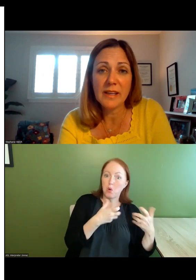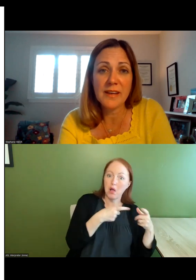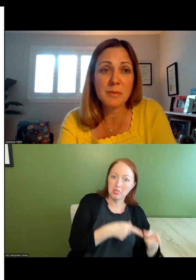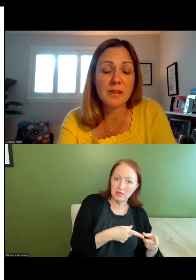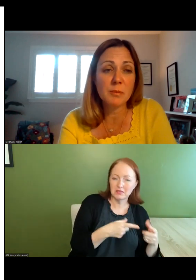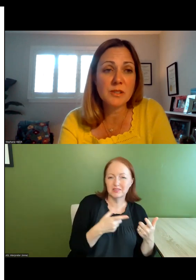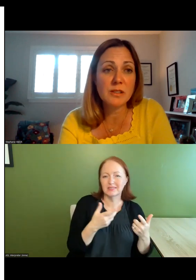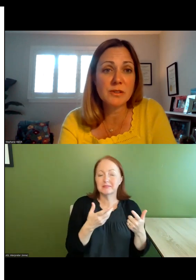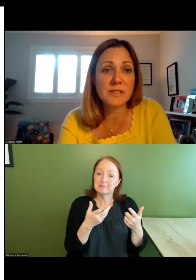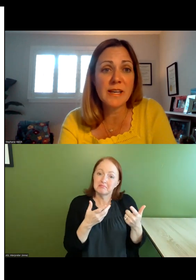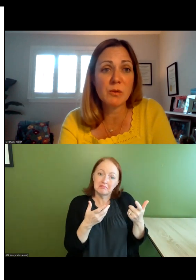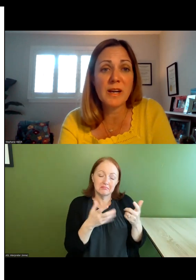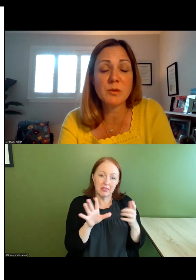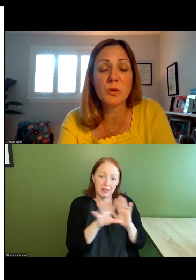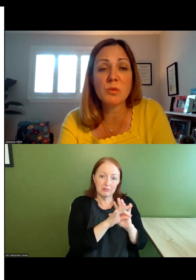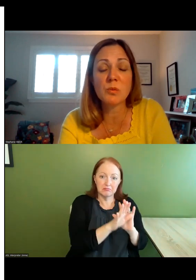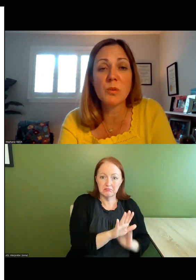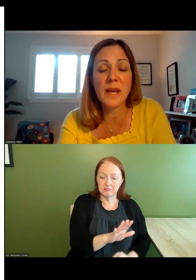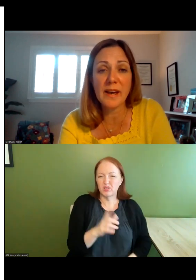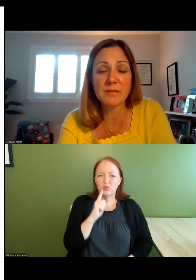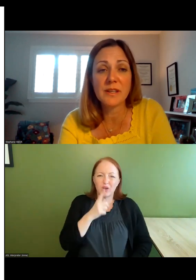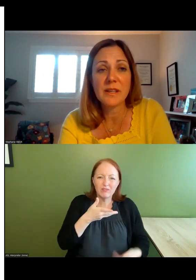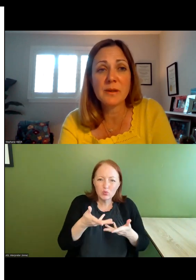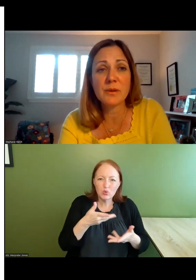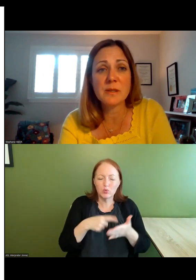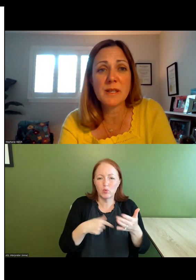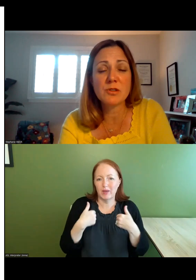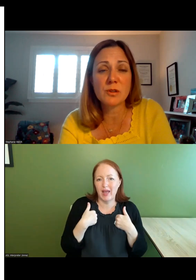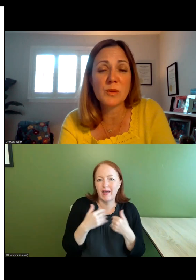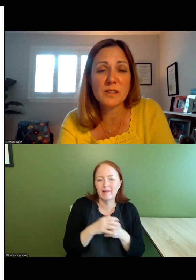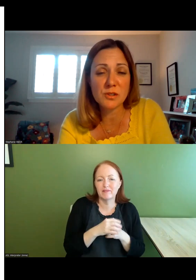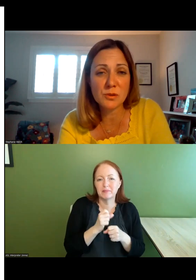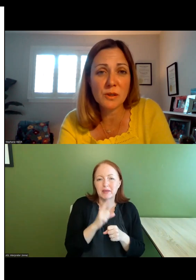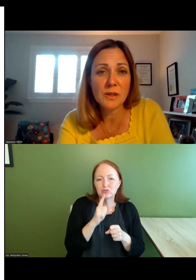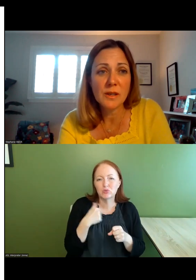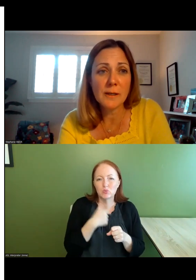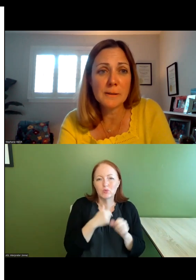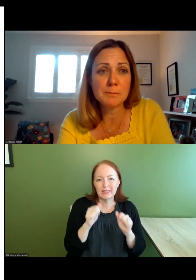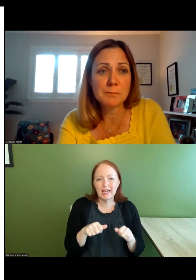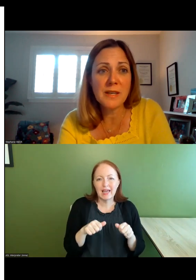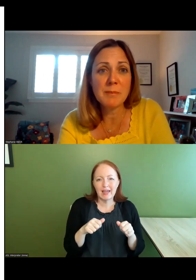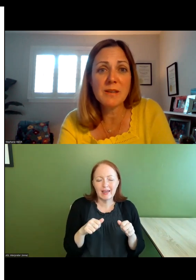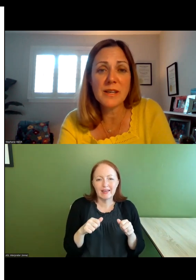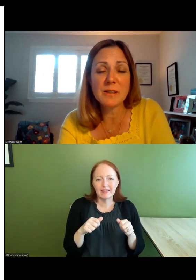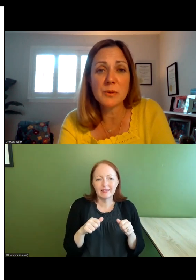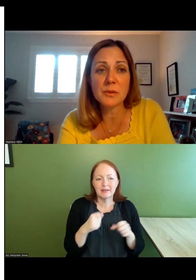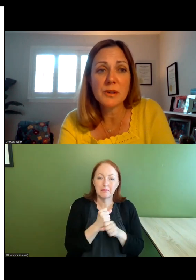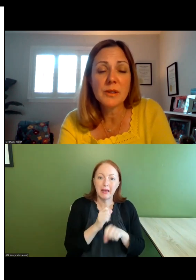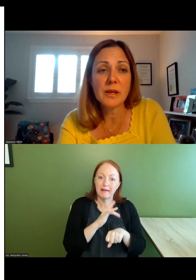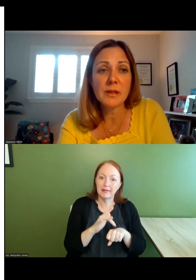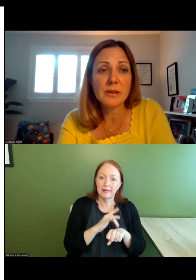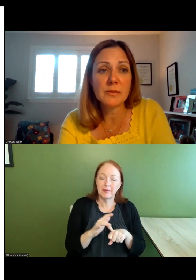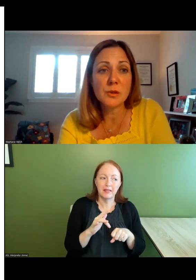well, and that be their particular desire. We have to work with what we have in order to make sure that we can do and make